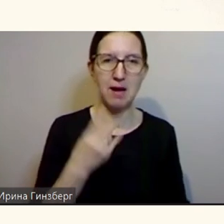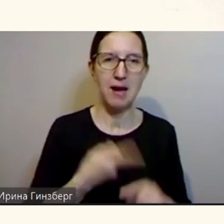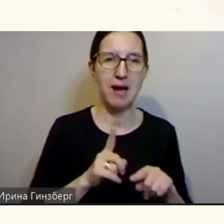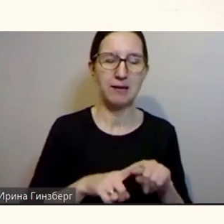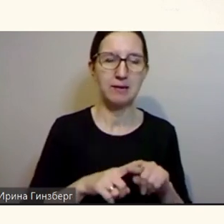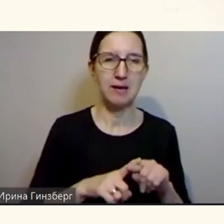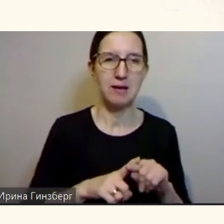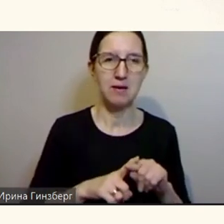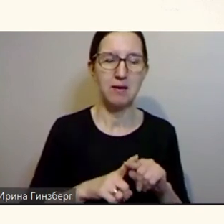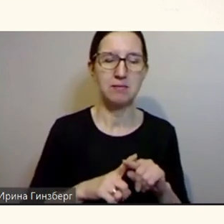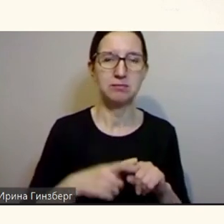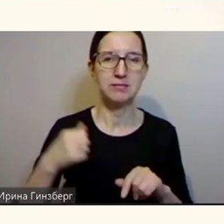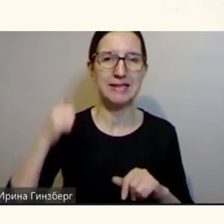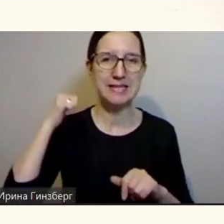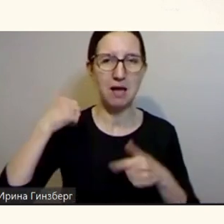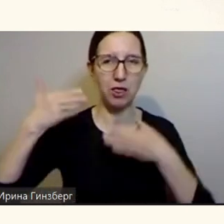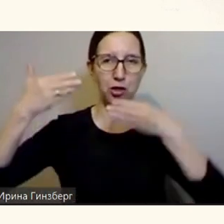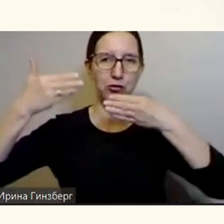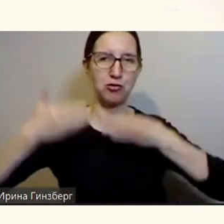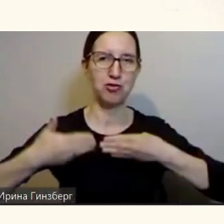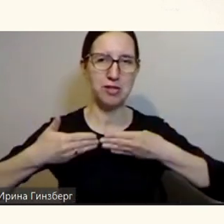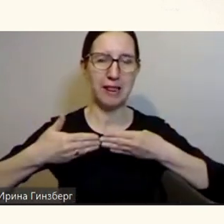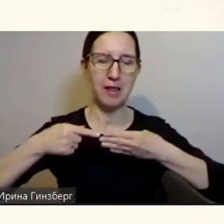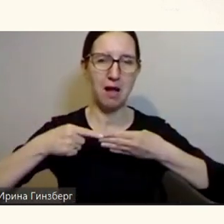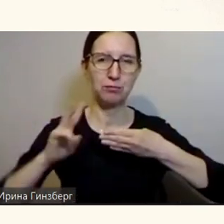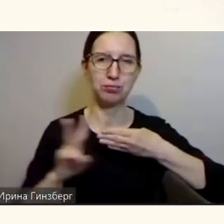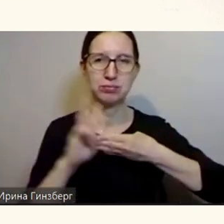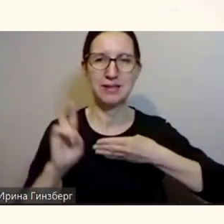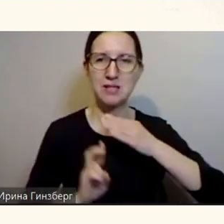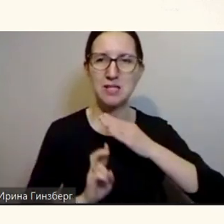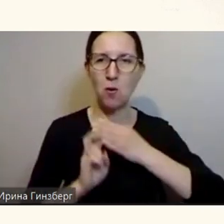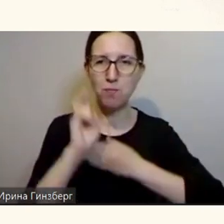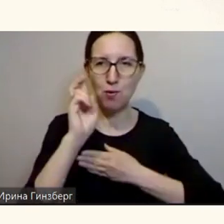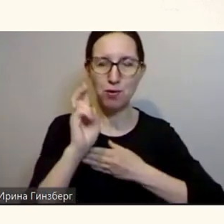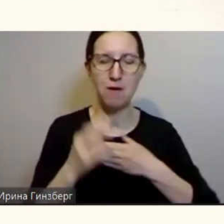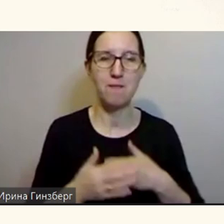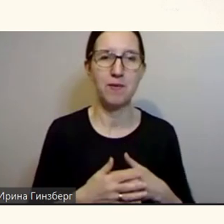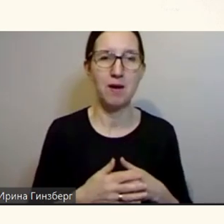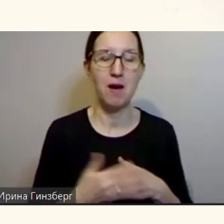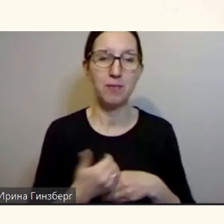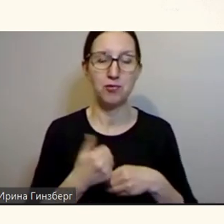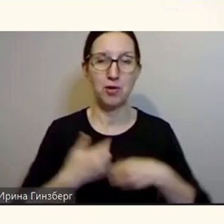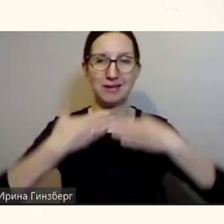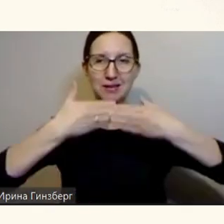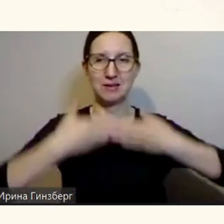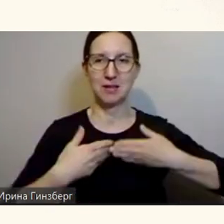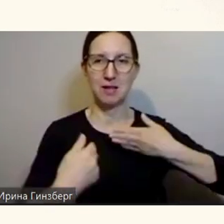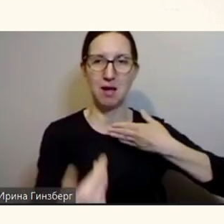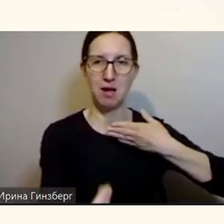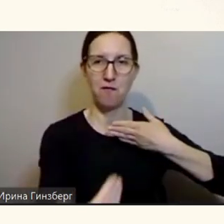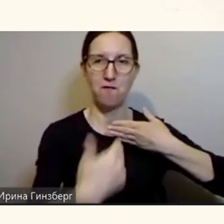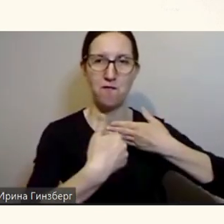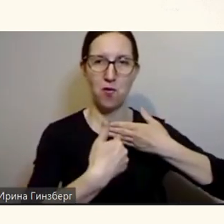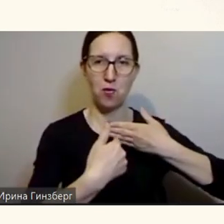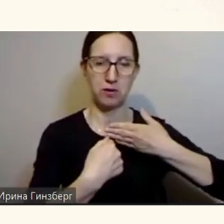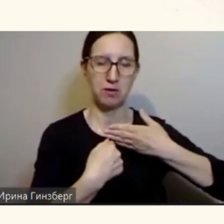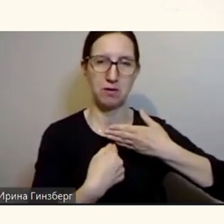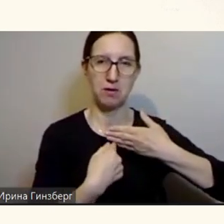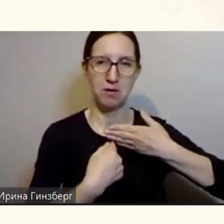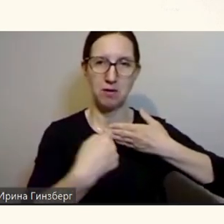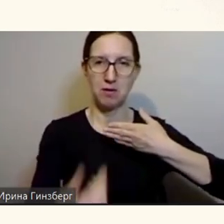completely in the opposite direction of the entrance. But even from the entrance, because this is emitting light and its movement,